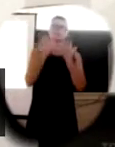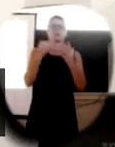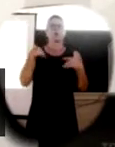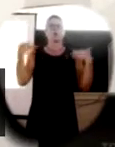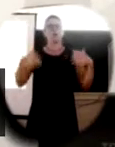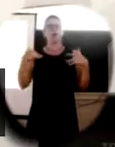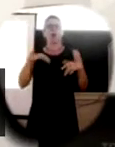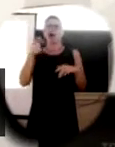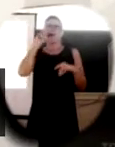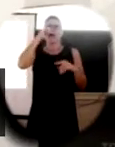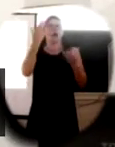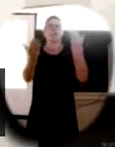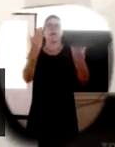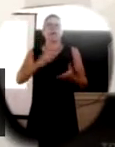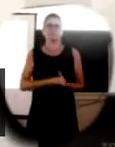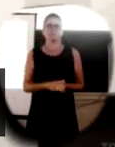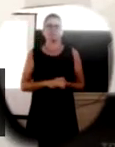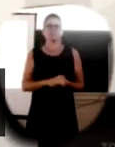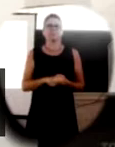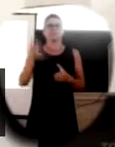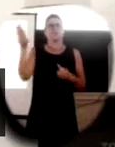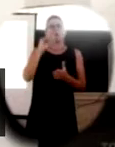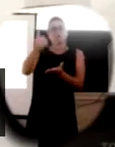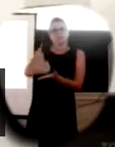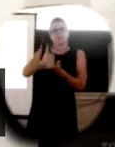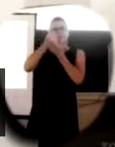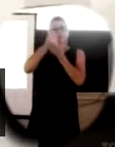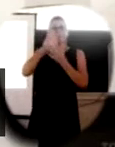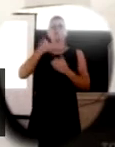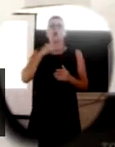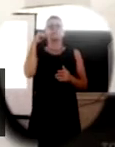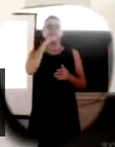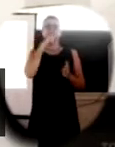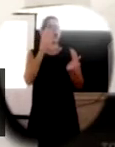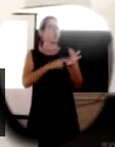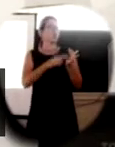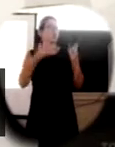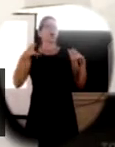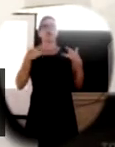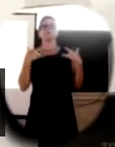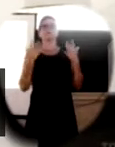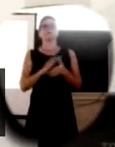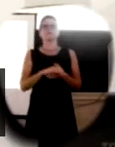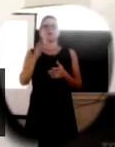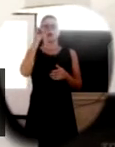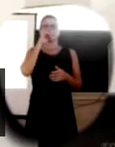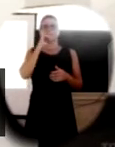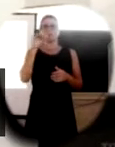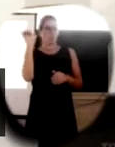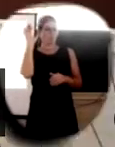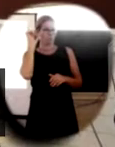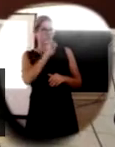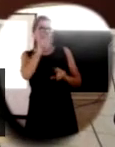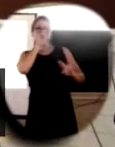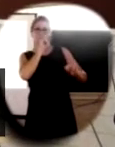second to none. As a result of this support, Joseph leads a normal life. Those that listened to his speech a while back will know he's a